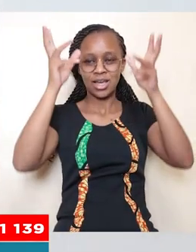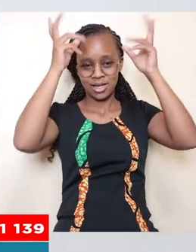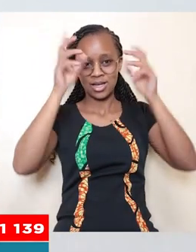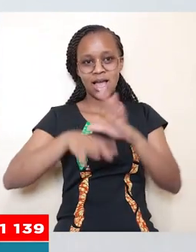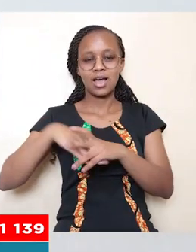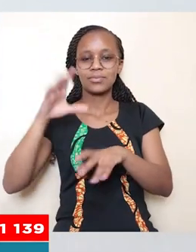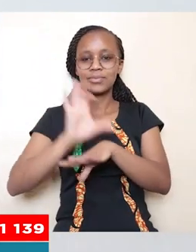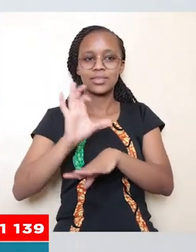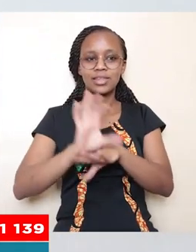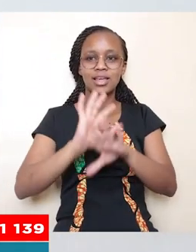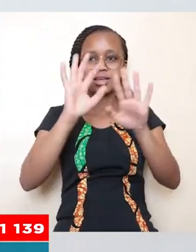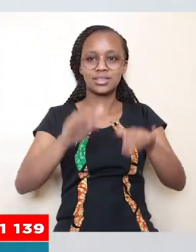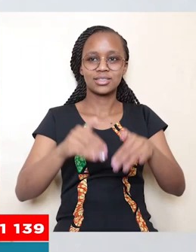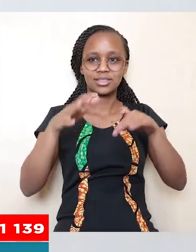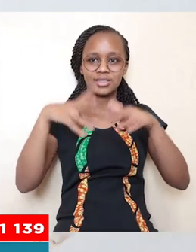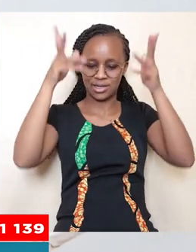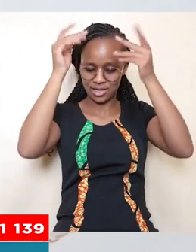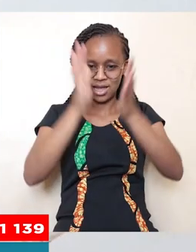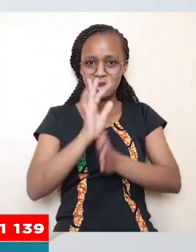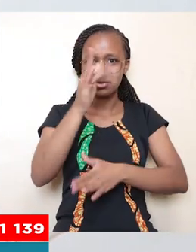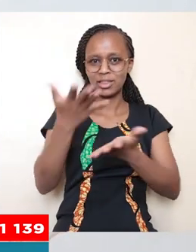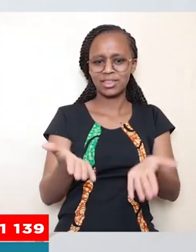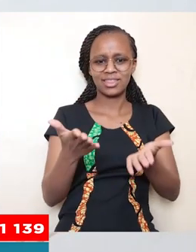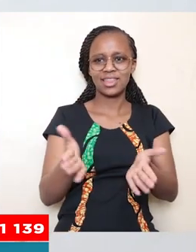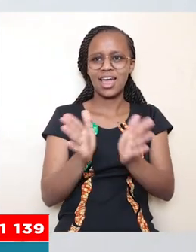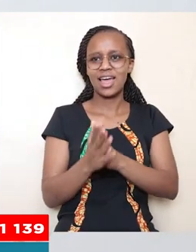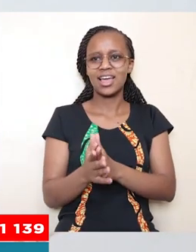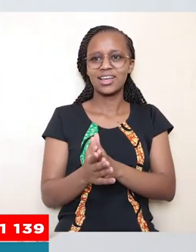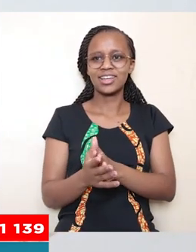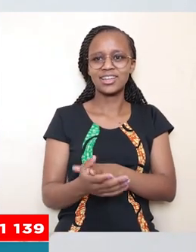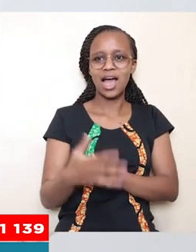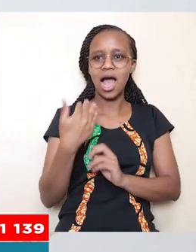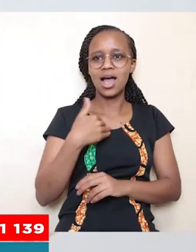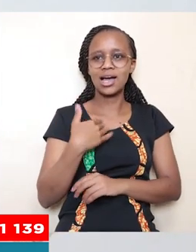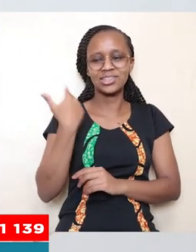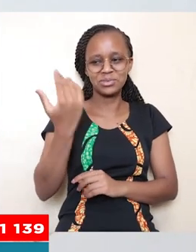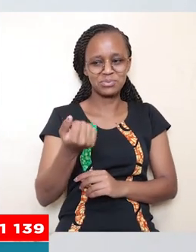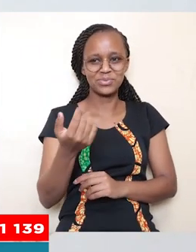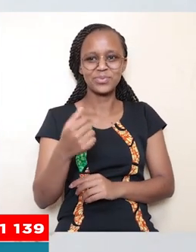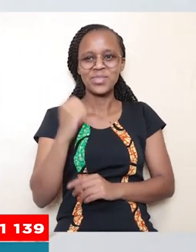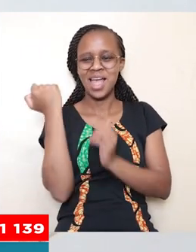Akitoka kanisa nakuja kuchibua shetani. Na ni wewe tu hapo unashagamukia ugali na miwa.